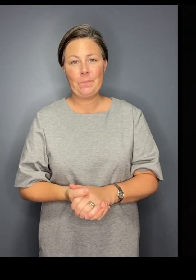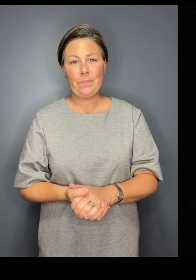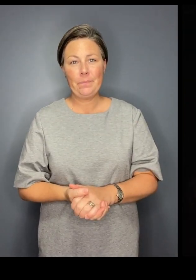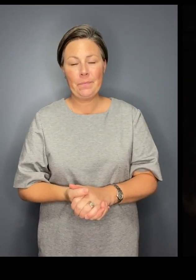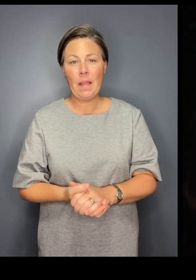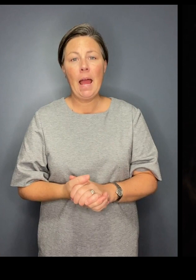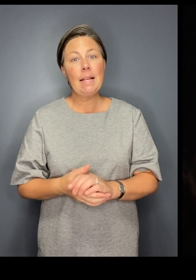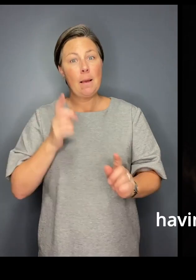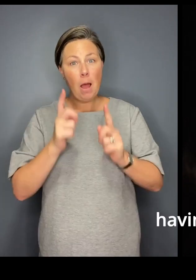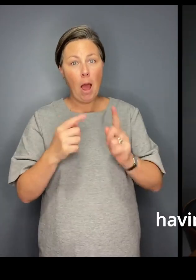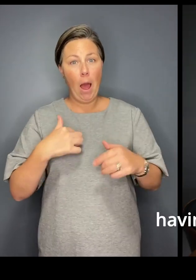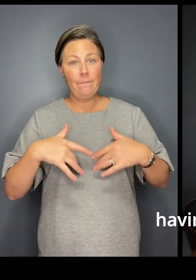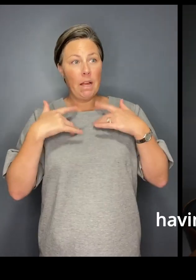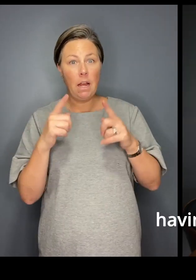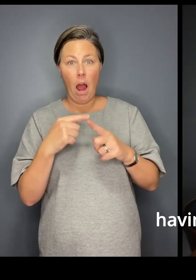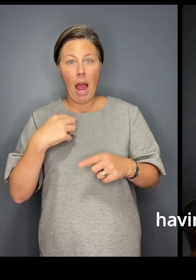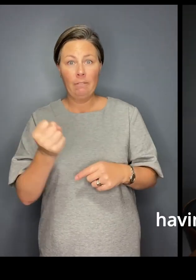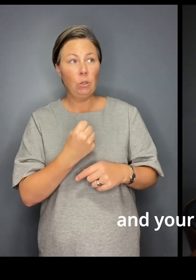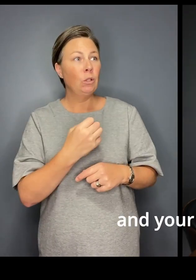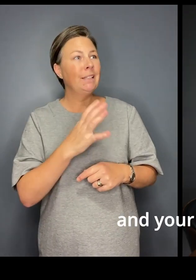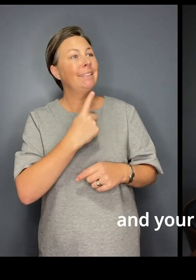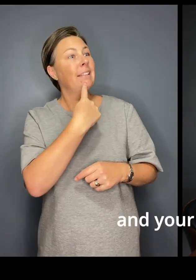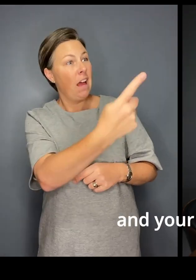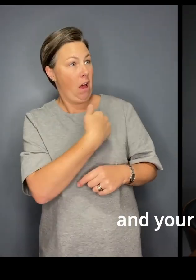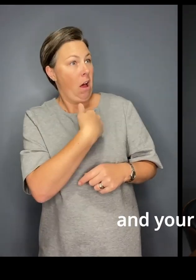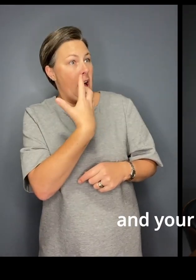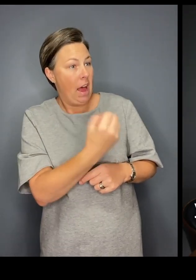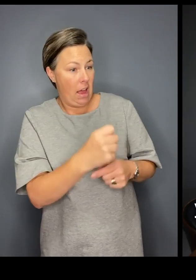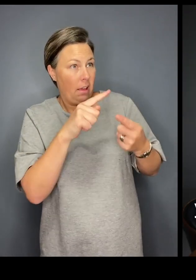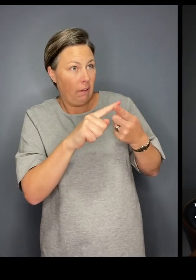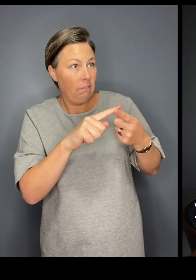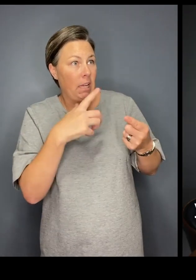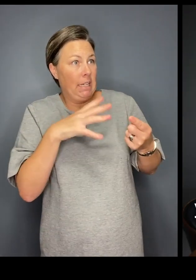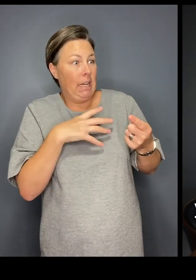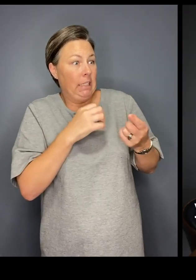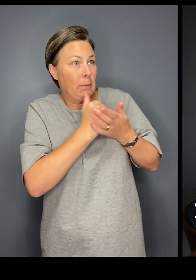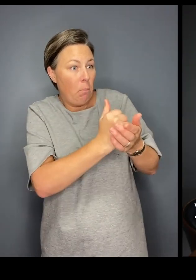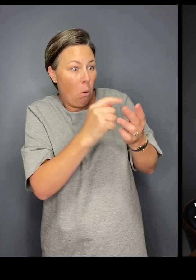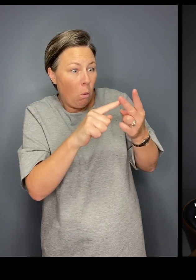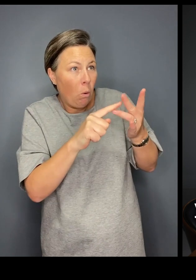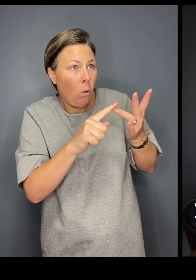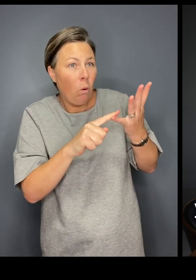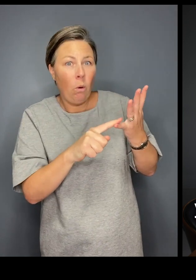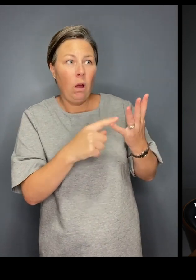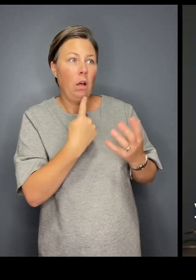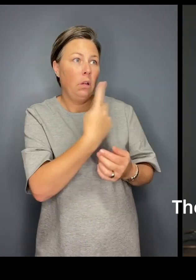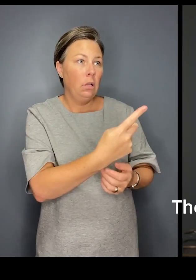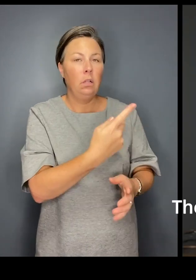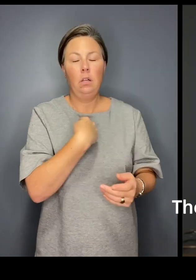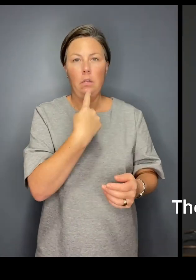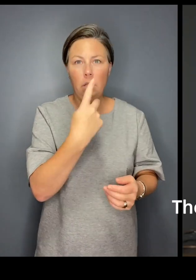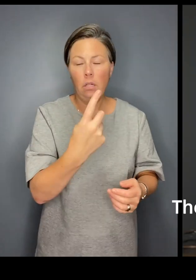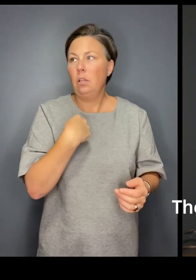feel like that you're repeatedly having to disclose your condition and your support needs just to make sure you are getting the help that you're needing.